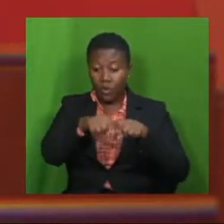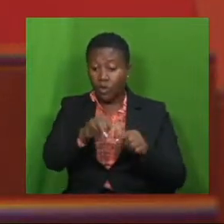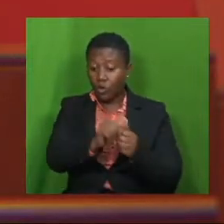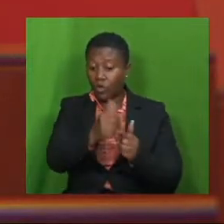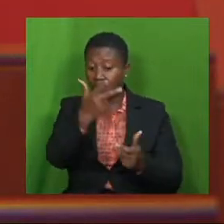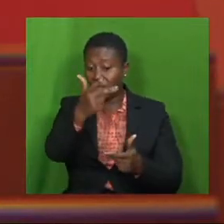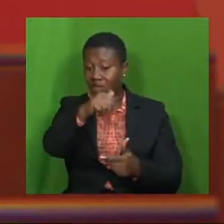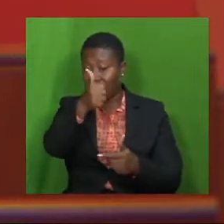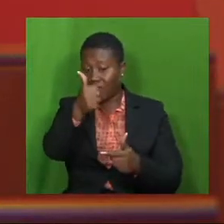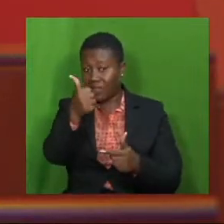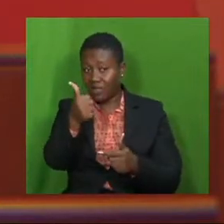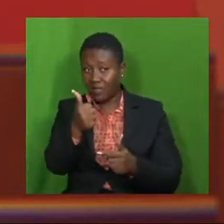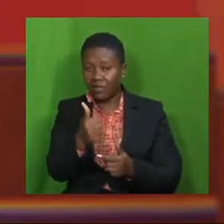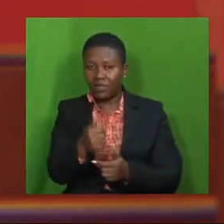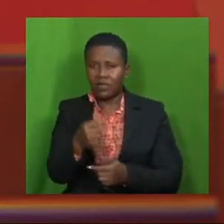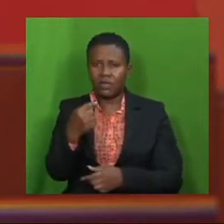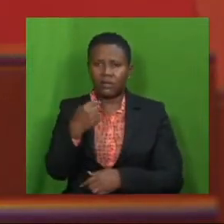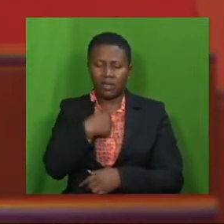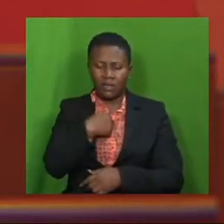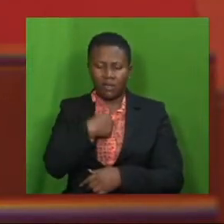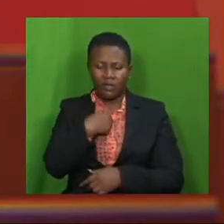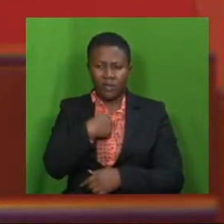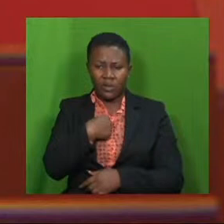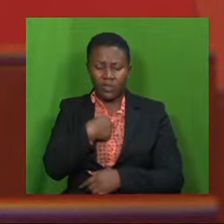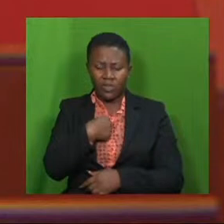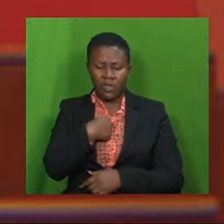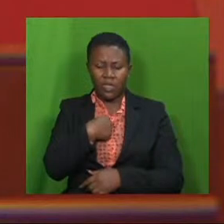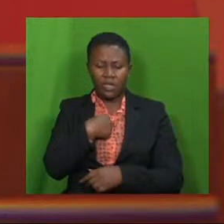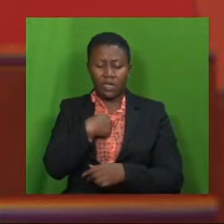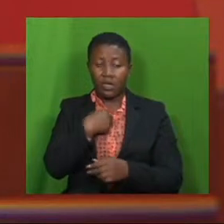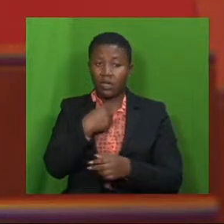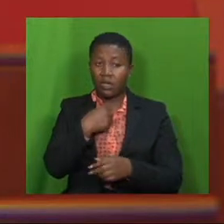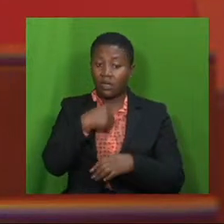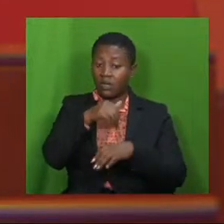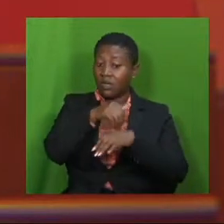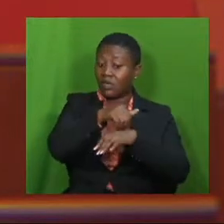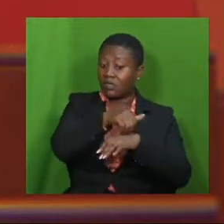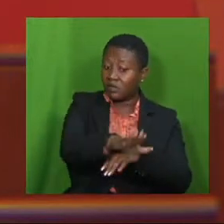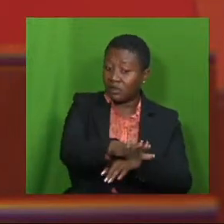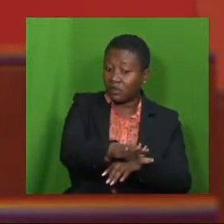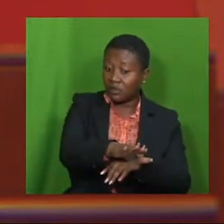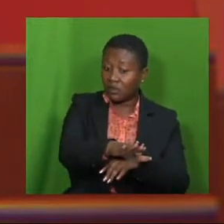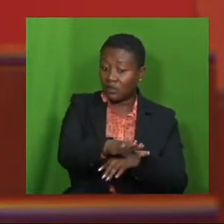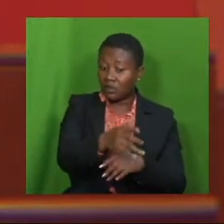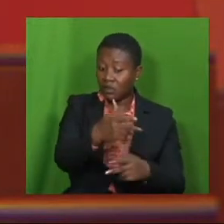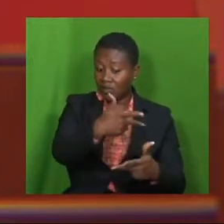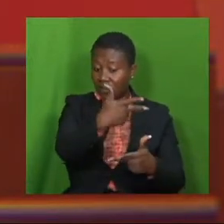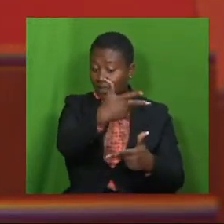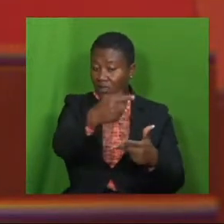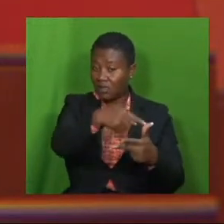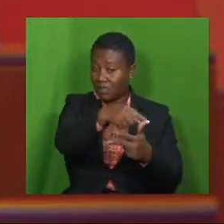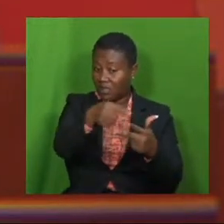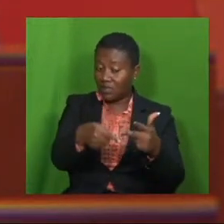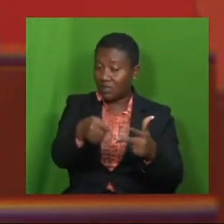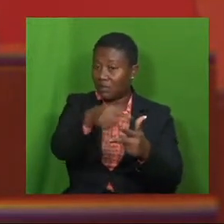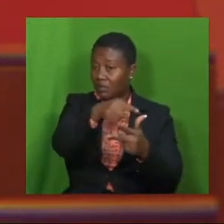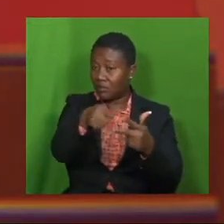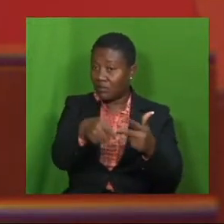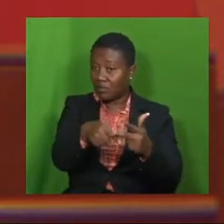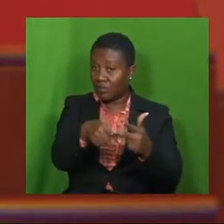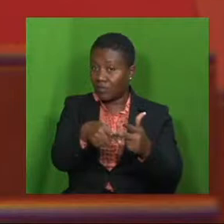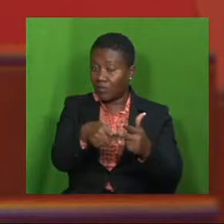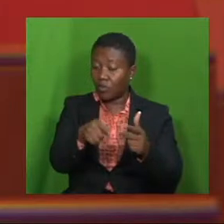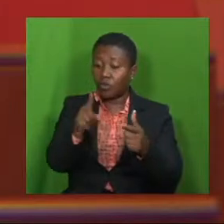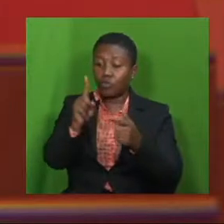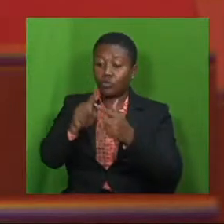others, I hereby refer the said honorable members to the Committee